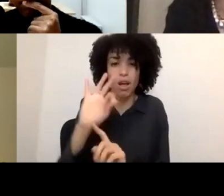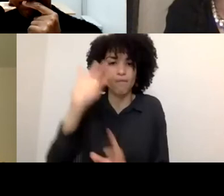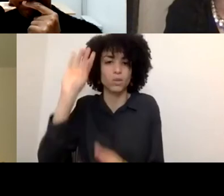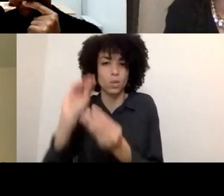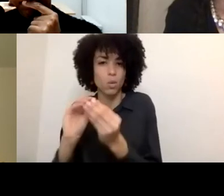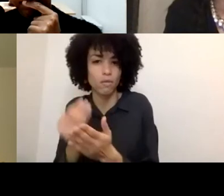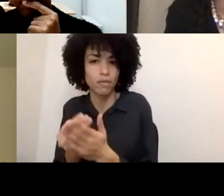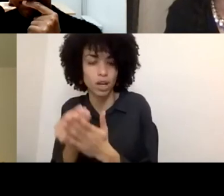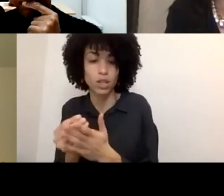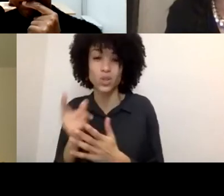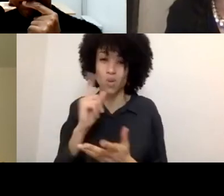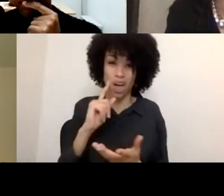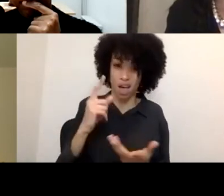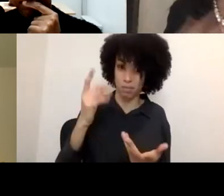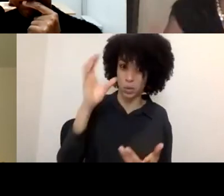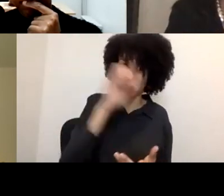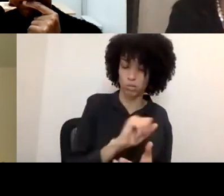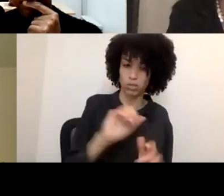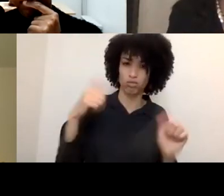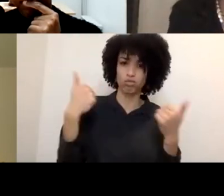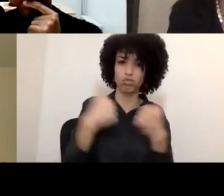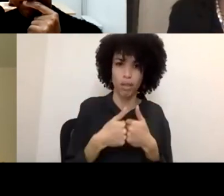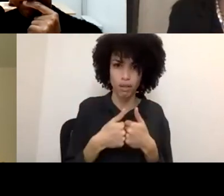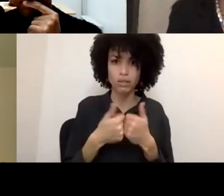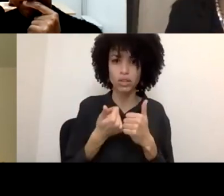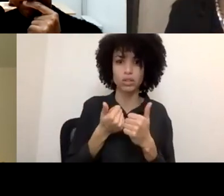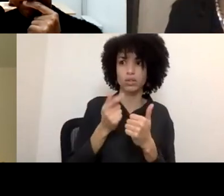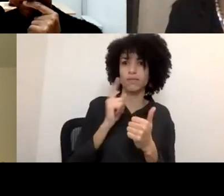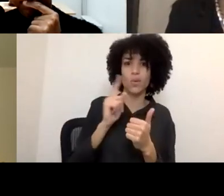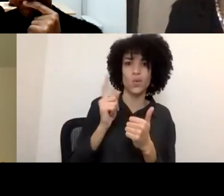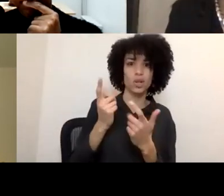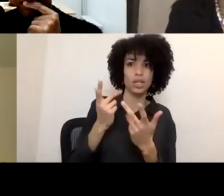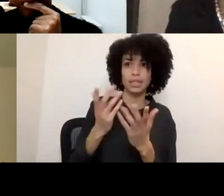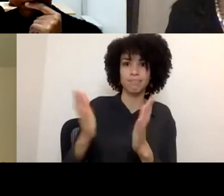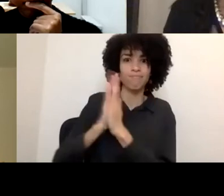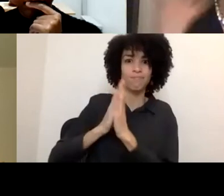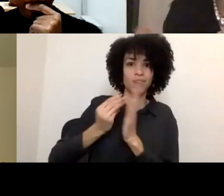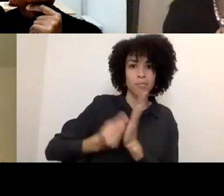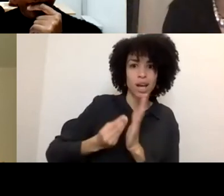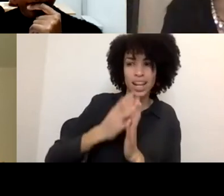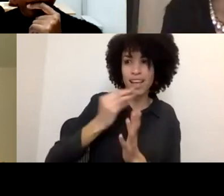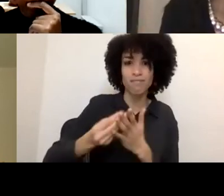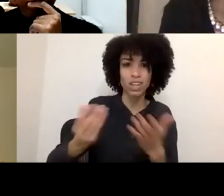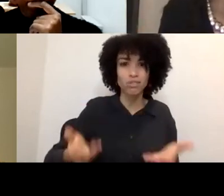ecosystem to try to seek grants and fundraise. So could you share about what that's been like in the